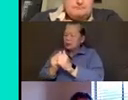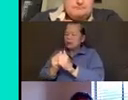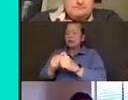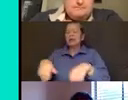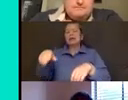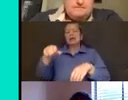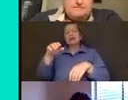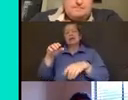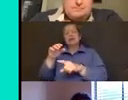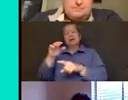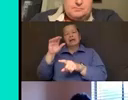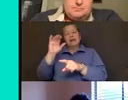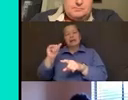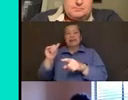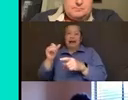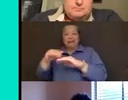is my reading,